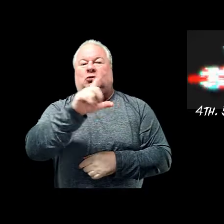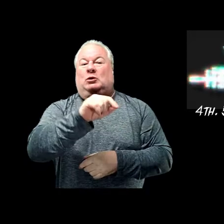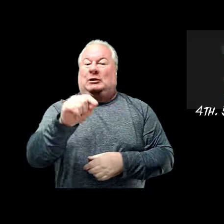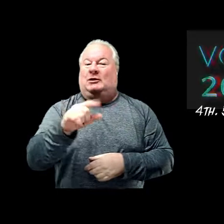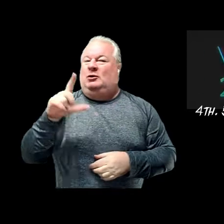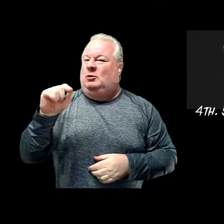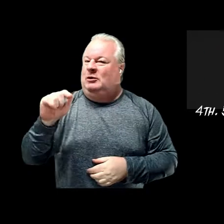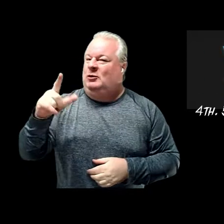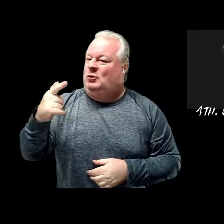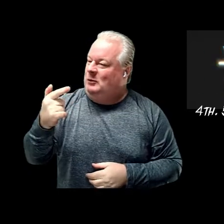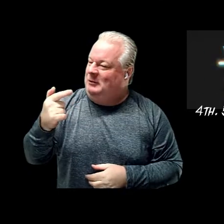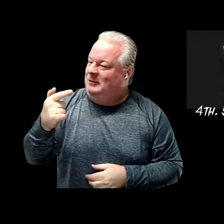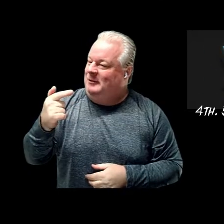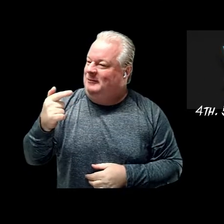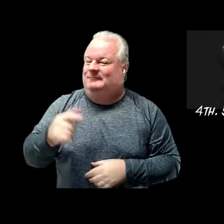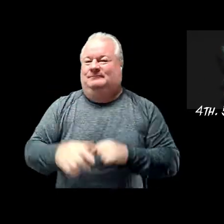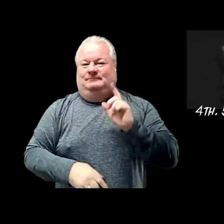elections